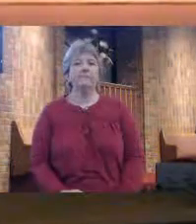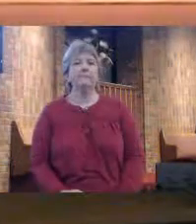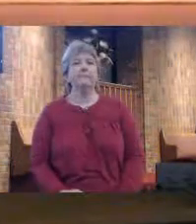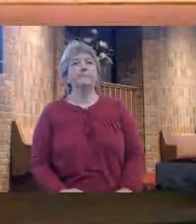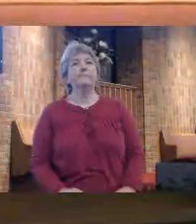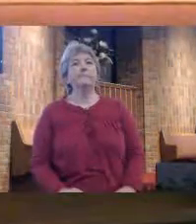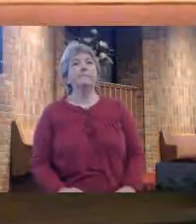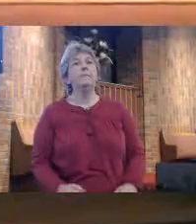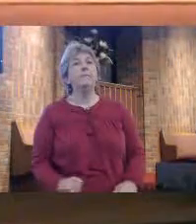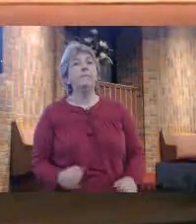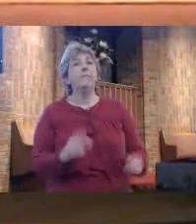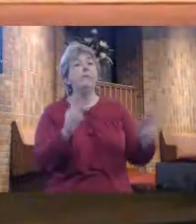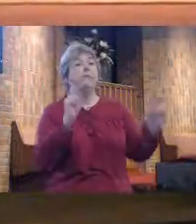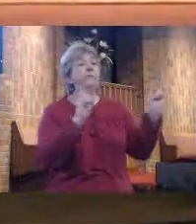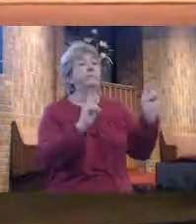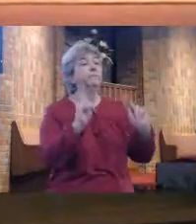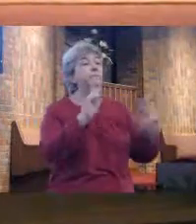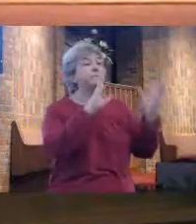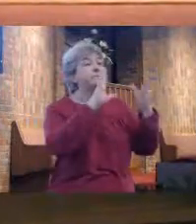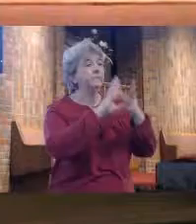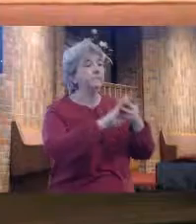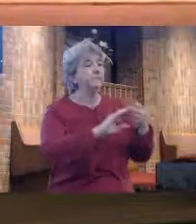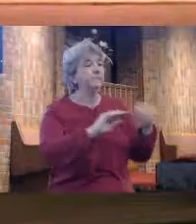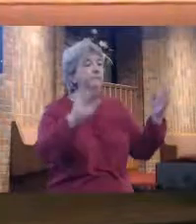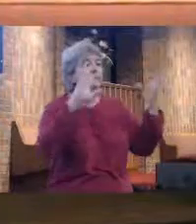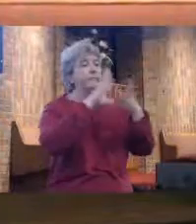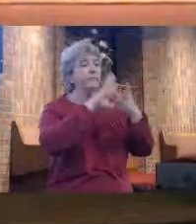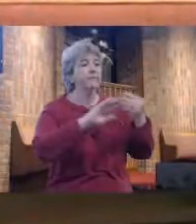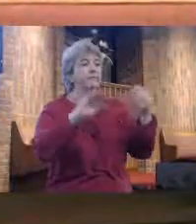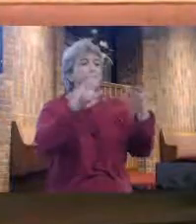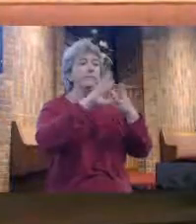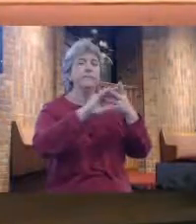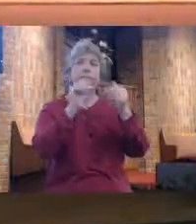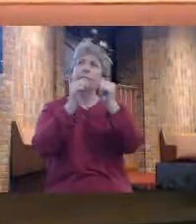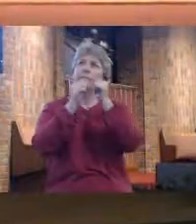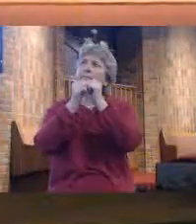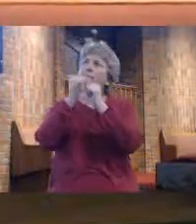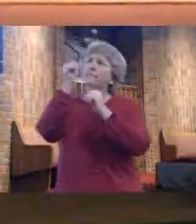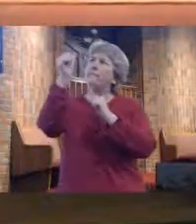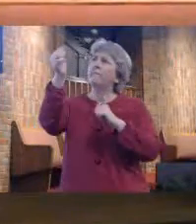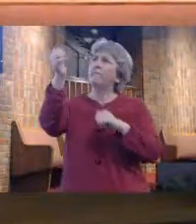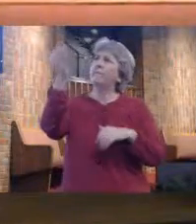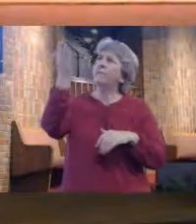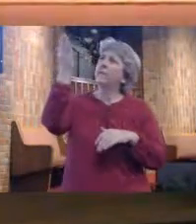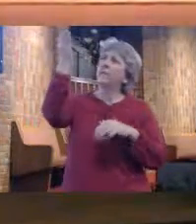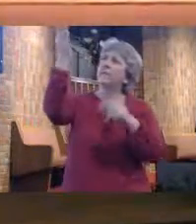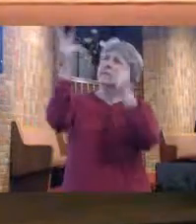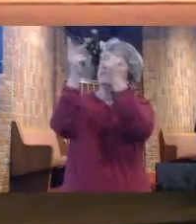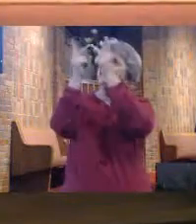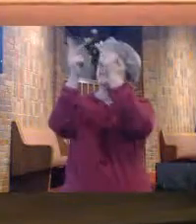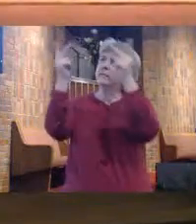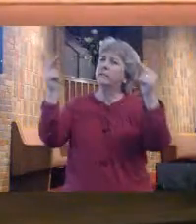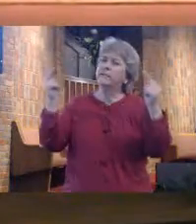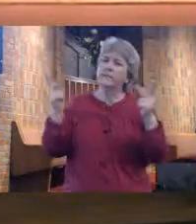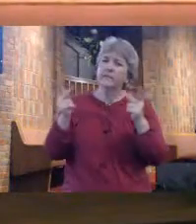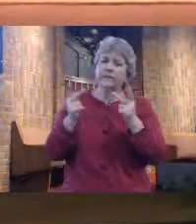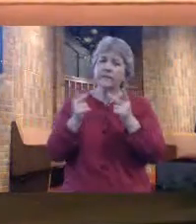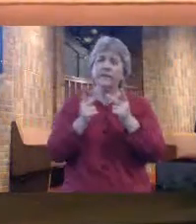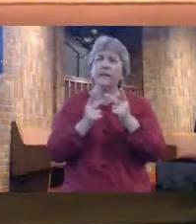I have heard of the land, oh, far